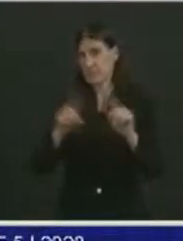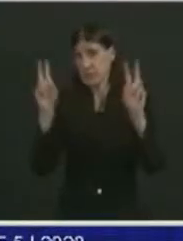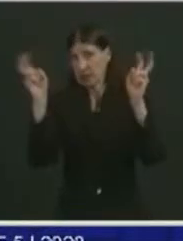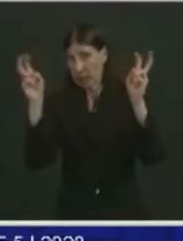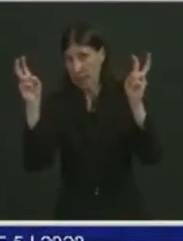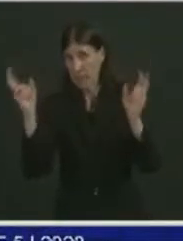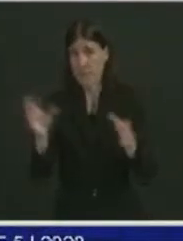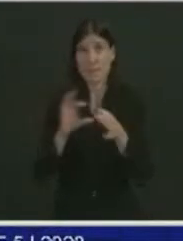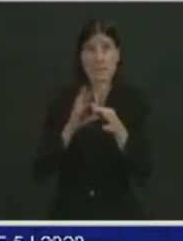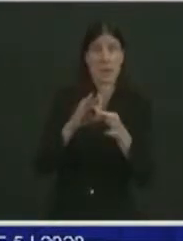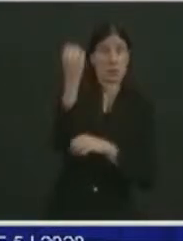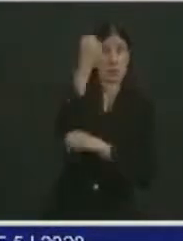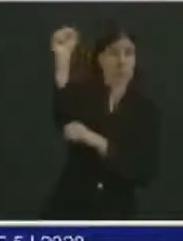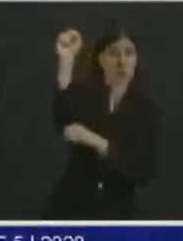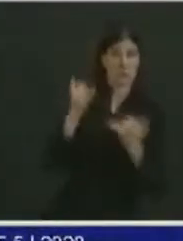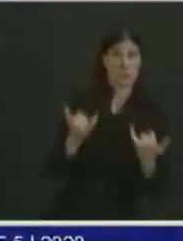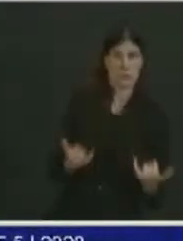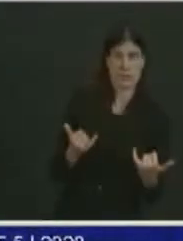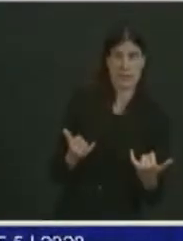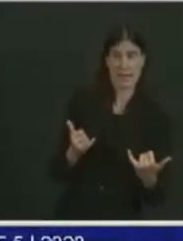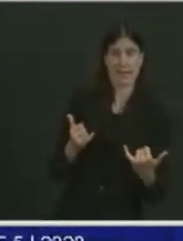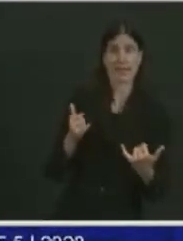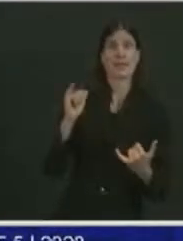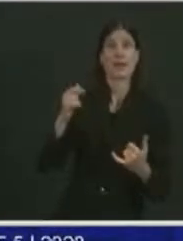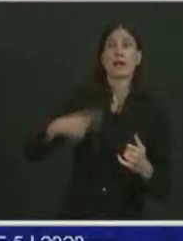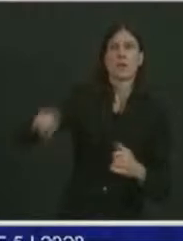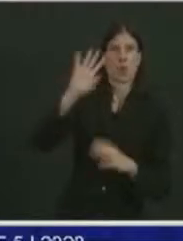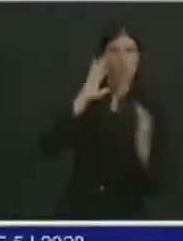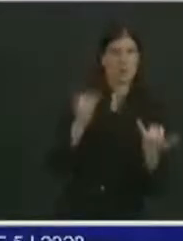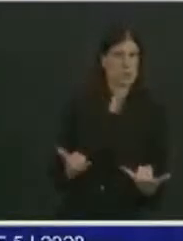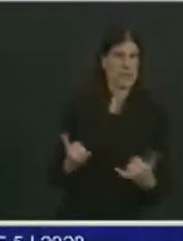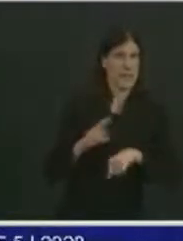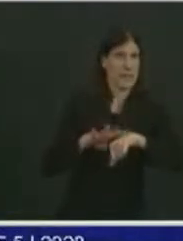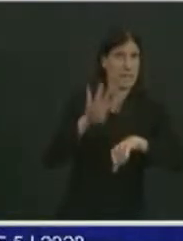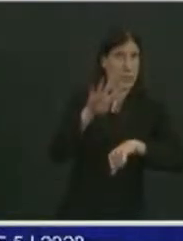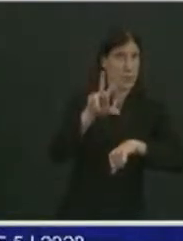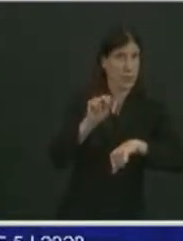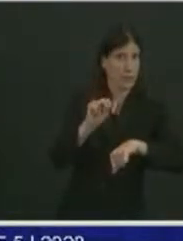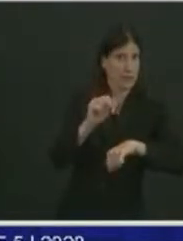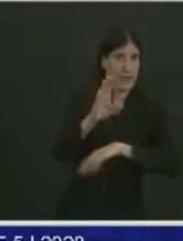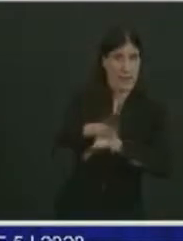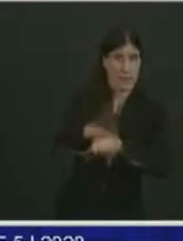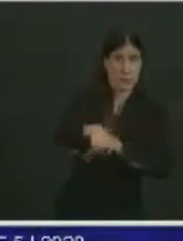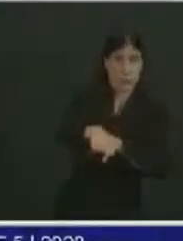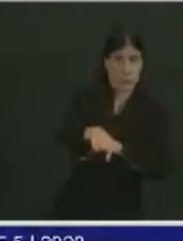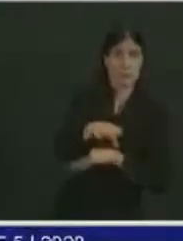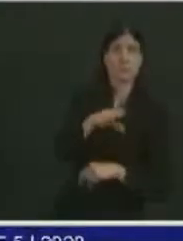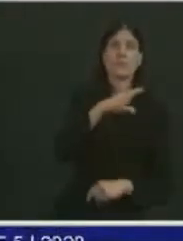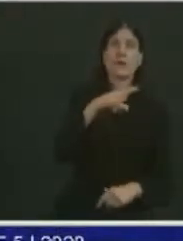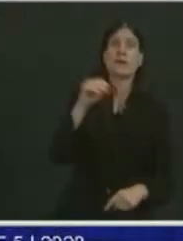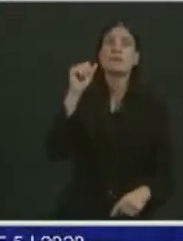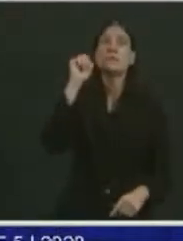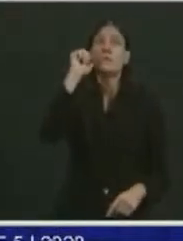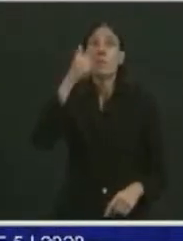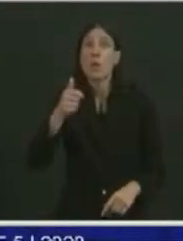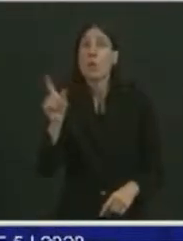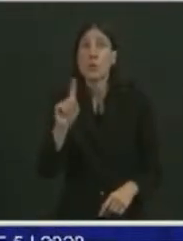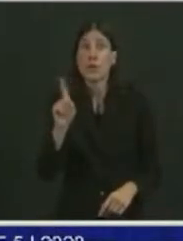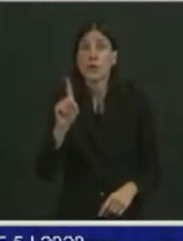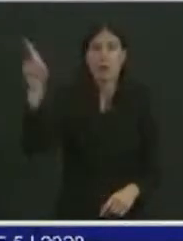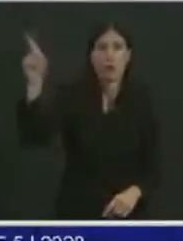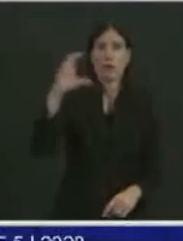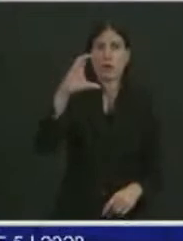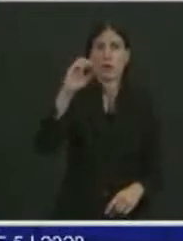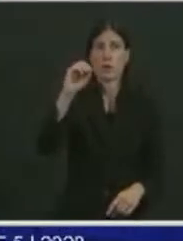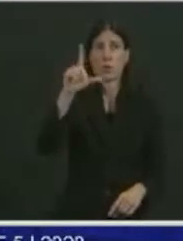4:30, we're expecting a protest. Tomorrow, there'll be a protest at Colt State Park. I believe there's another one planned